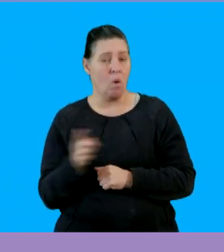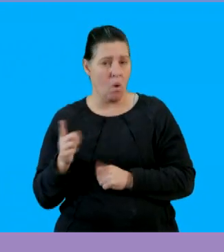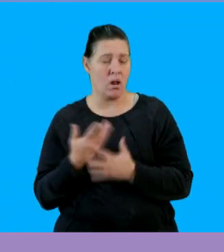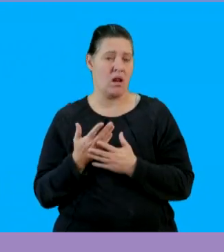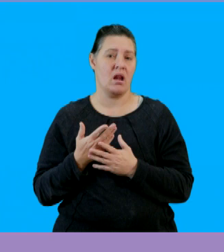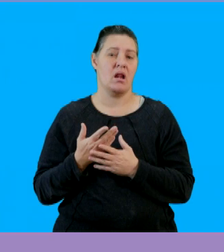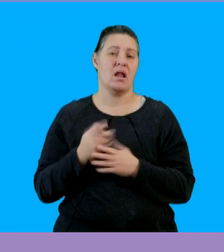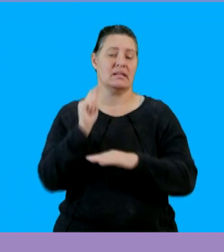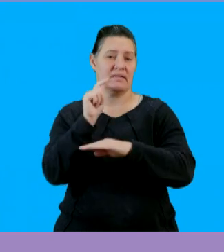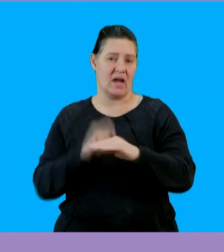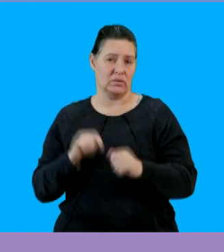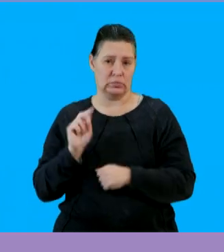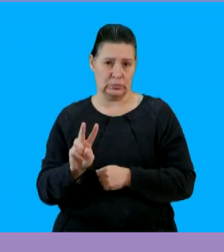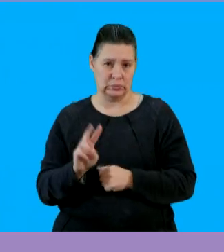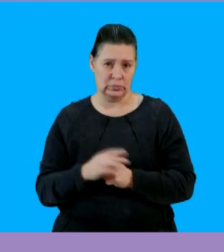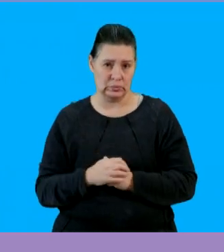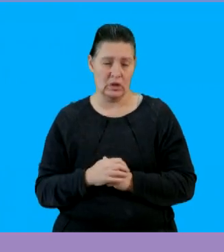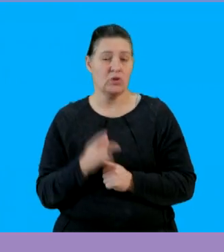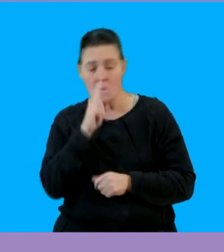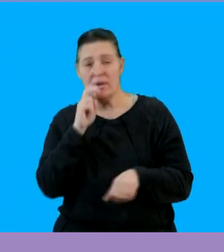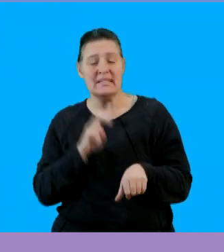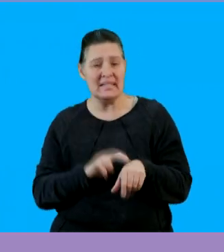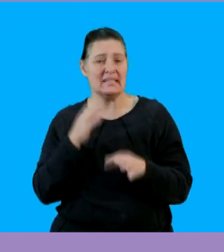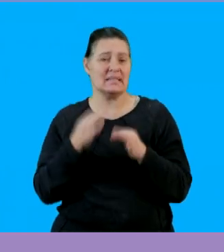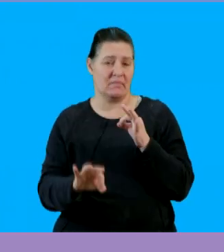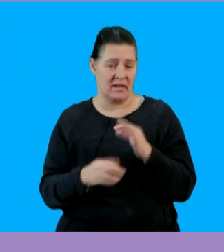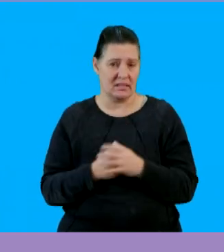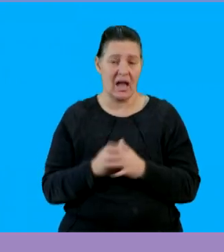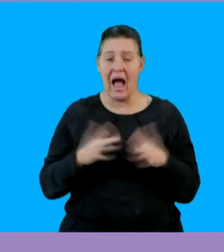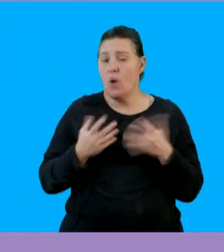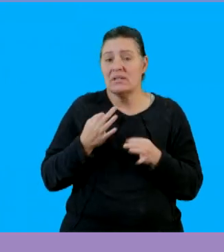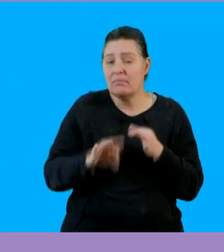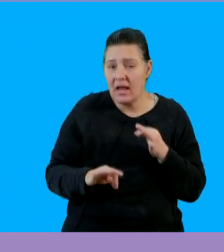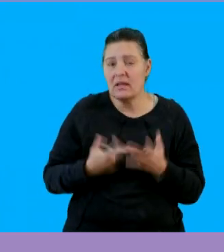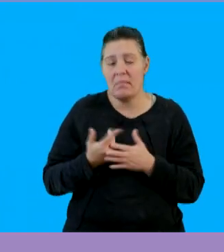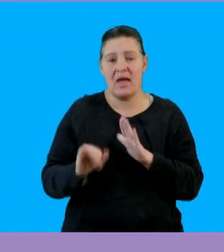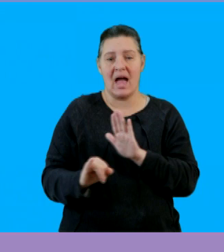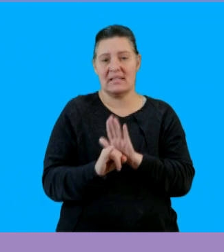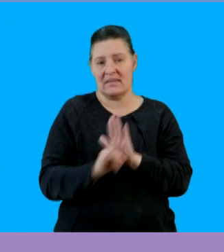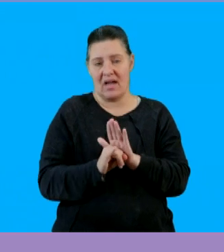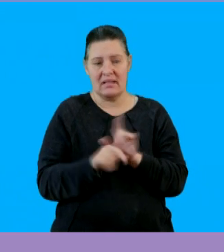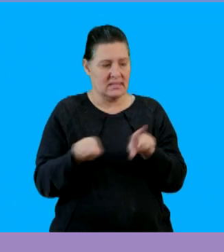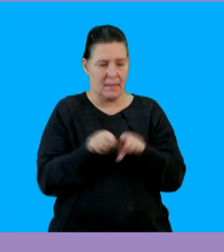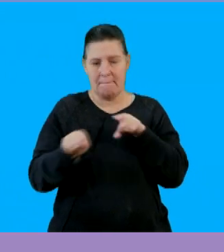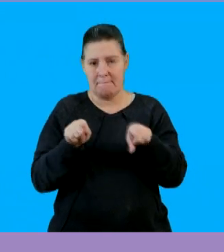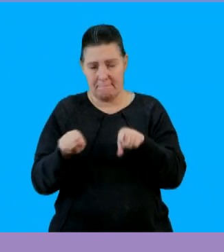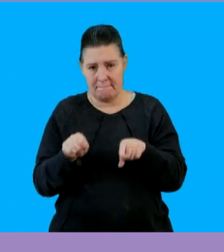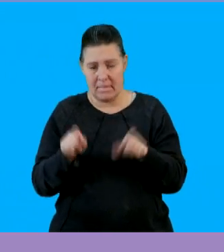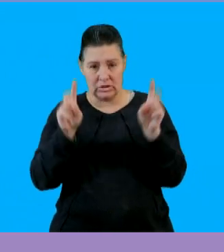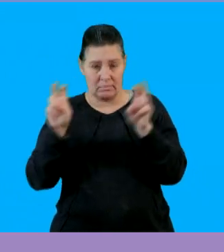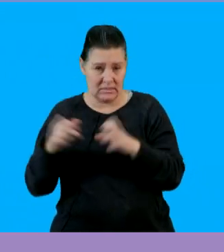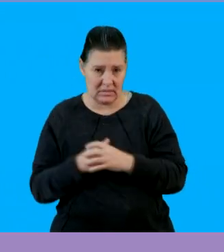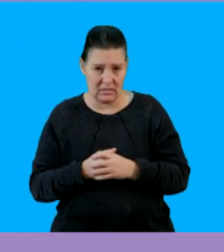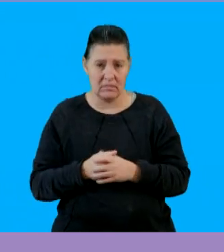of this is divided by 2. So we need to simplify it. And how do we simplify? Identify the like